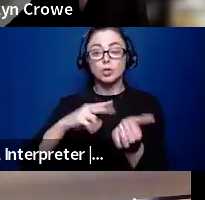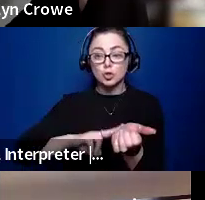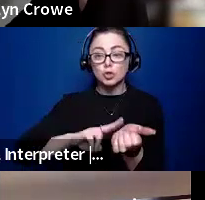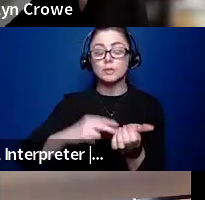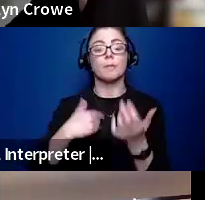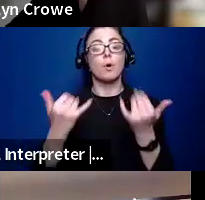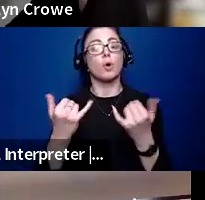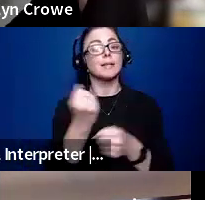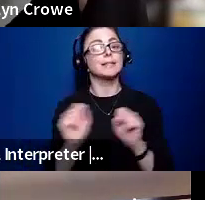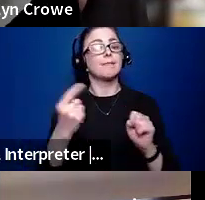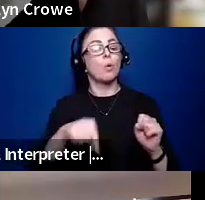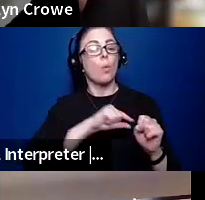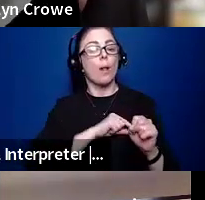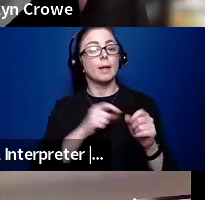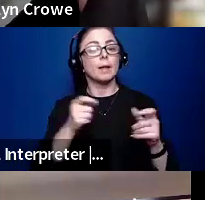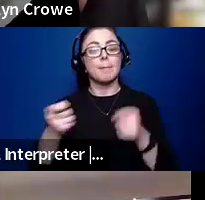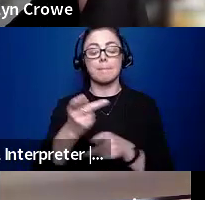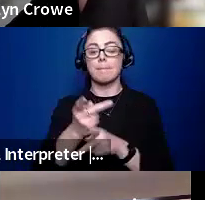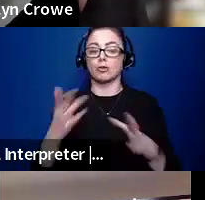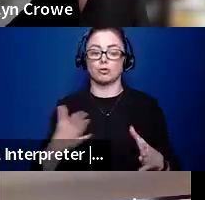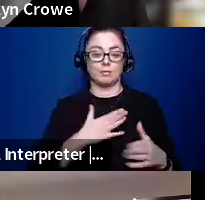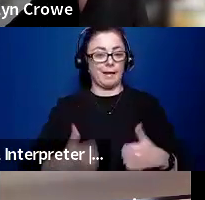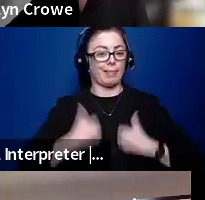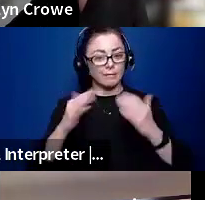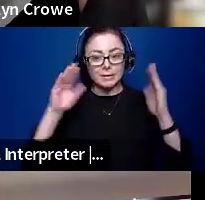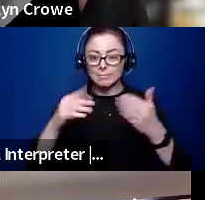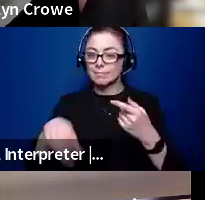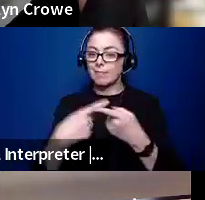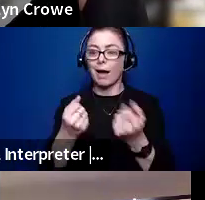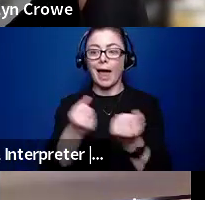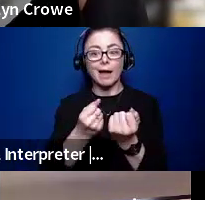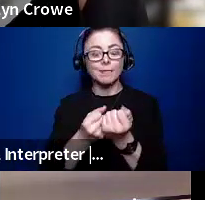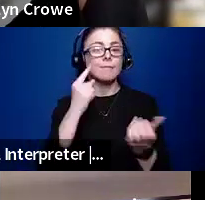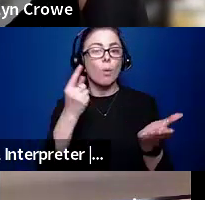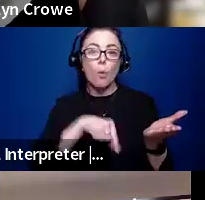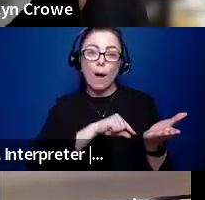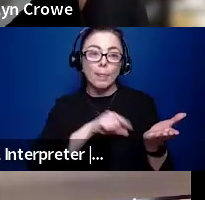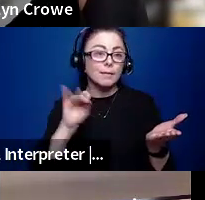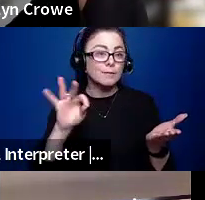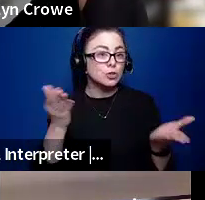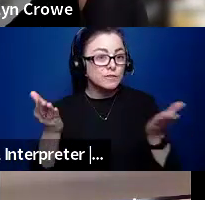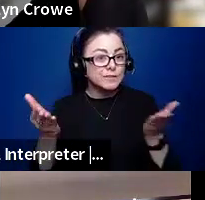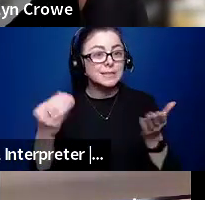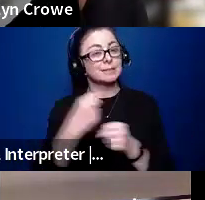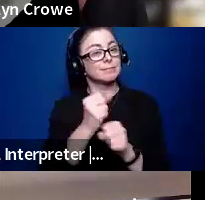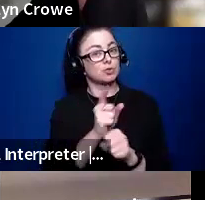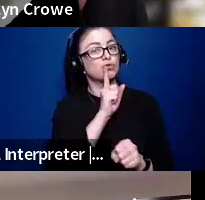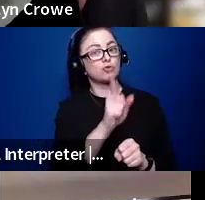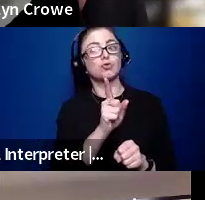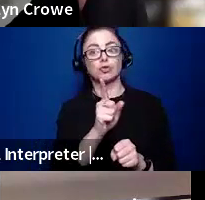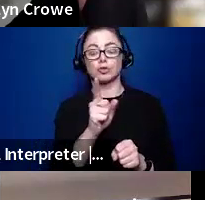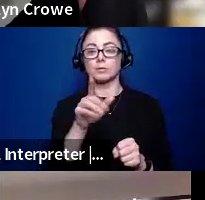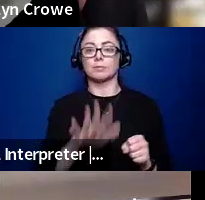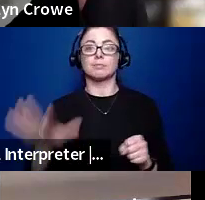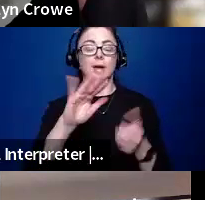quality manager. And so my life is pretty much about advocating for quality of services and really just ensuring that our communities have what they